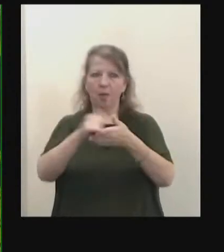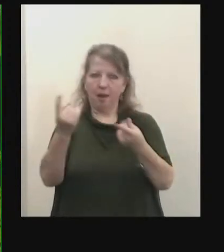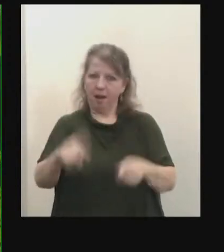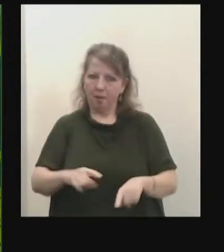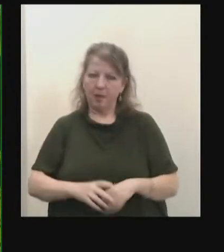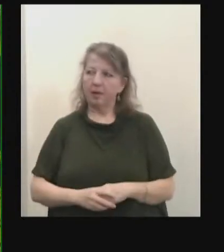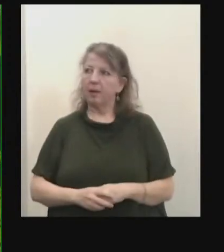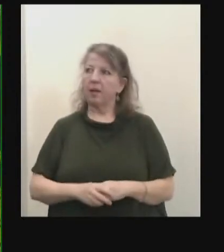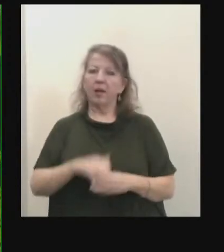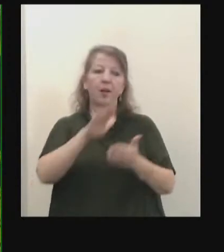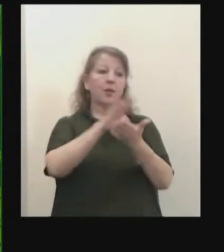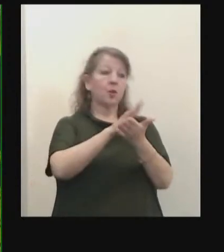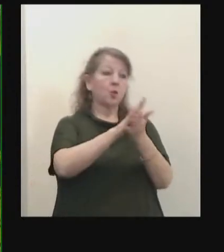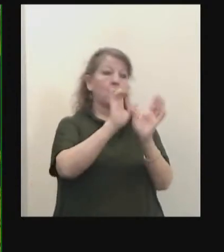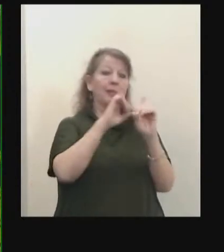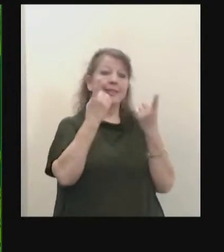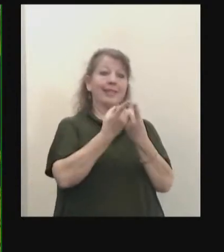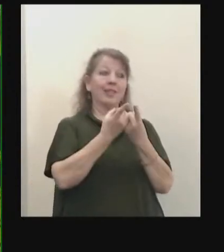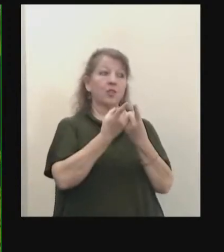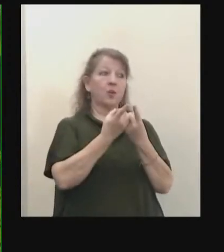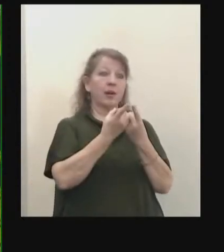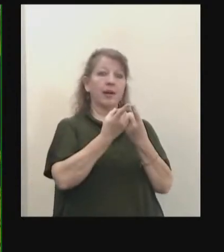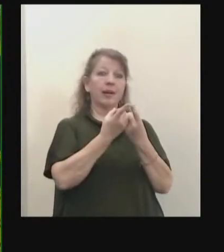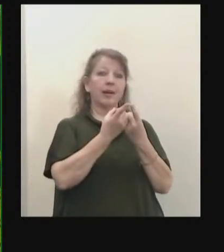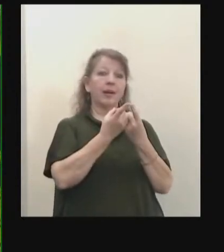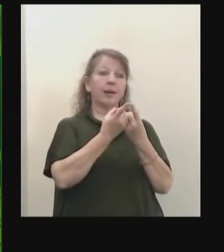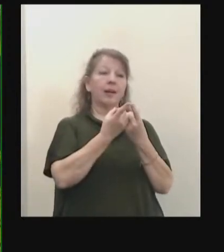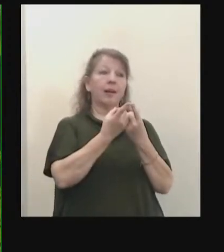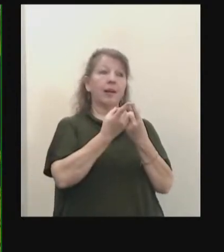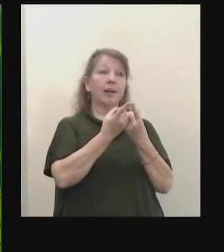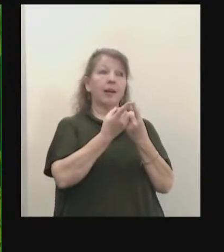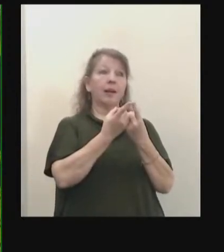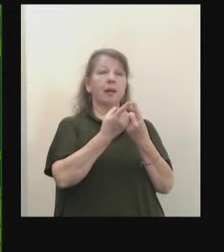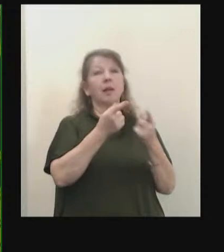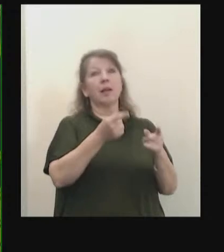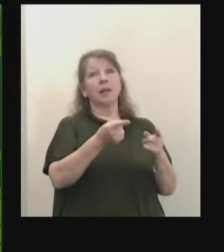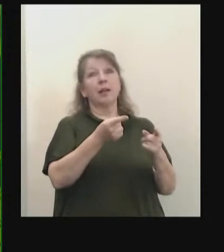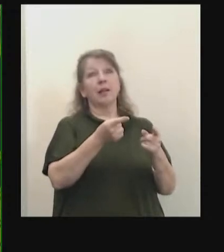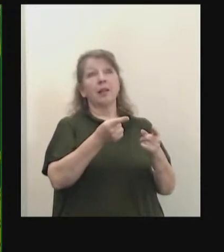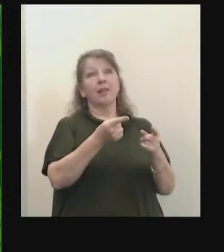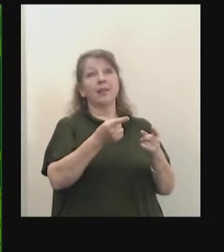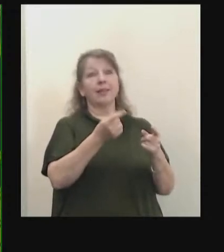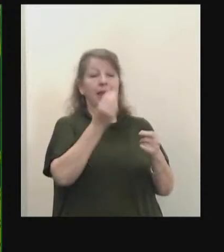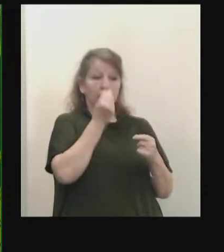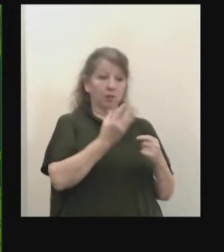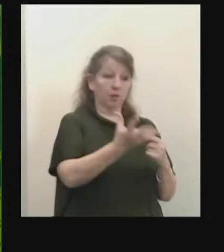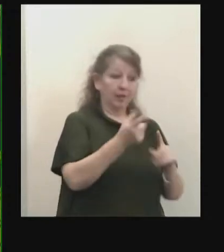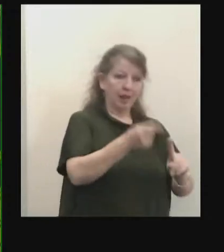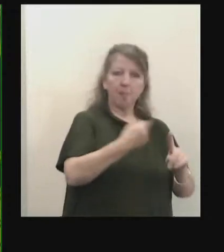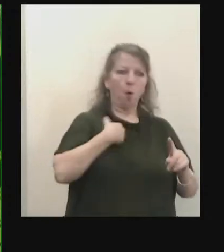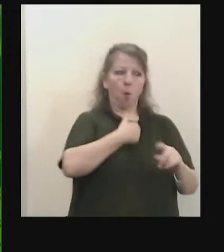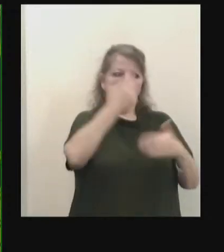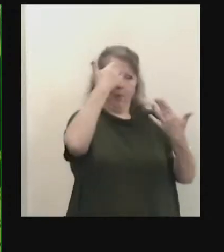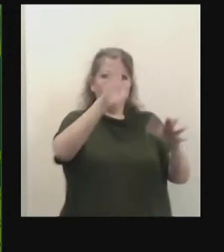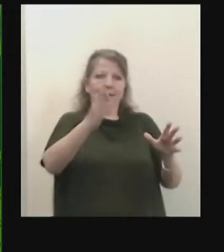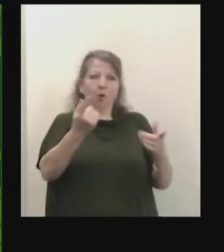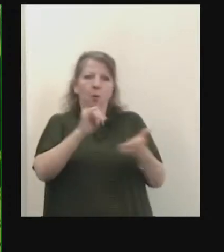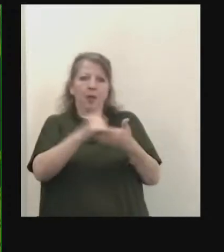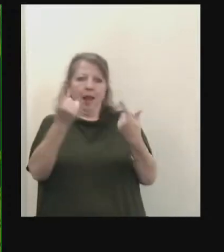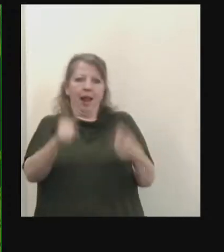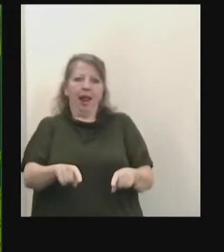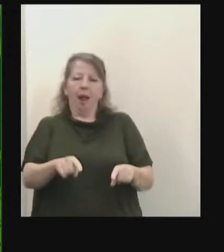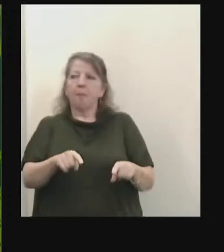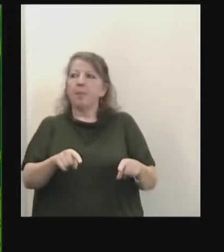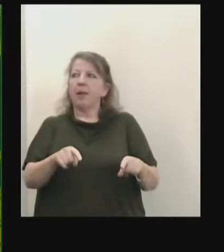school district learned it at the same time. Actually, they probably learned it before we did. We did not find out originally.